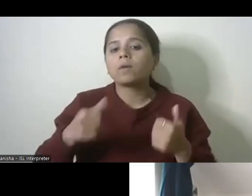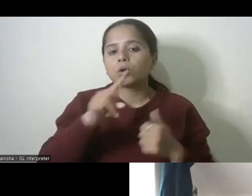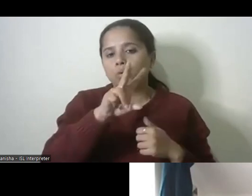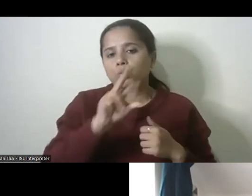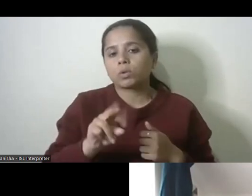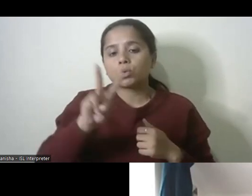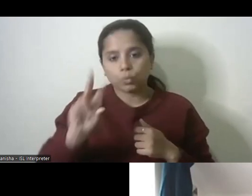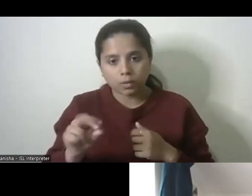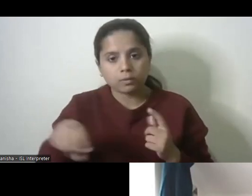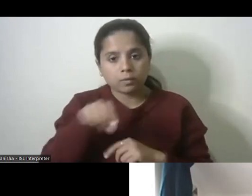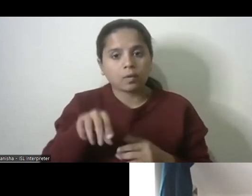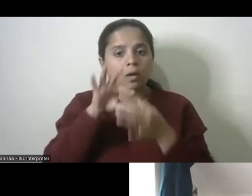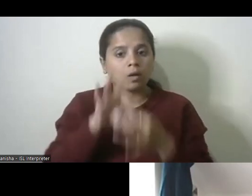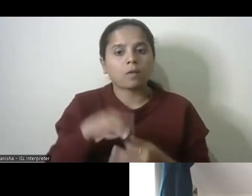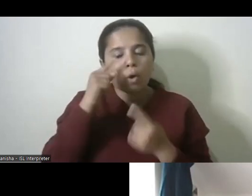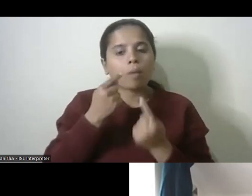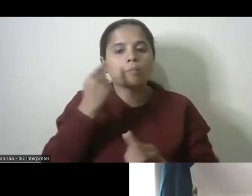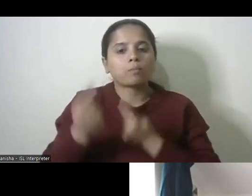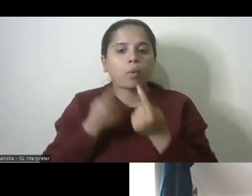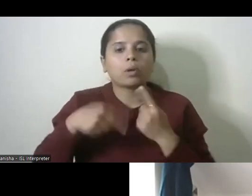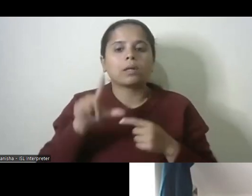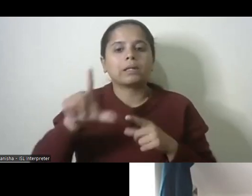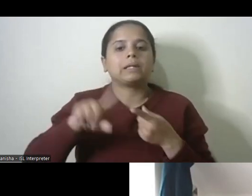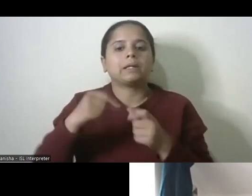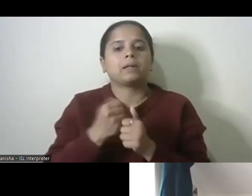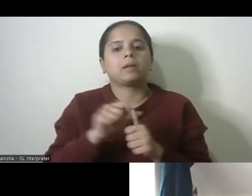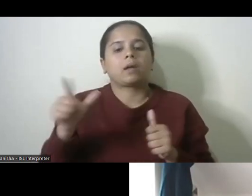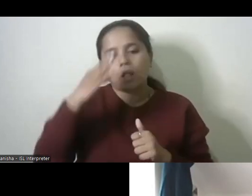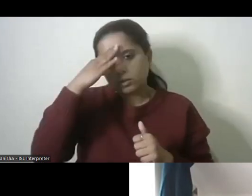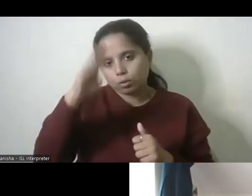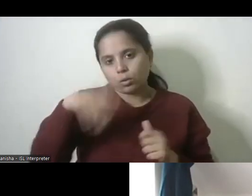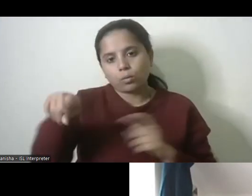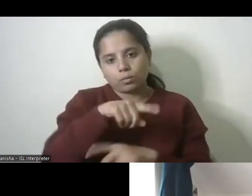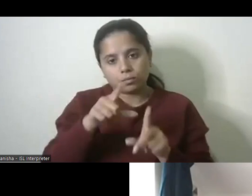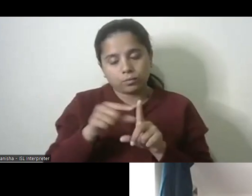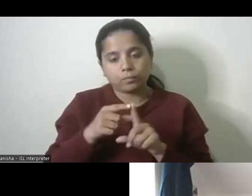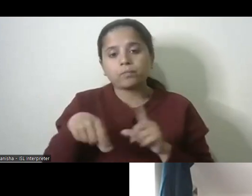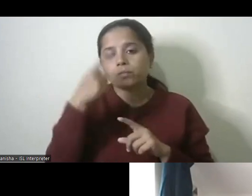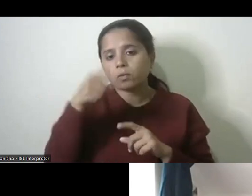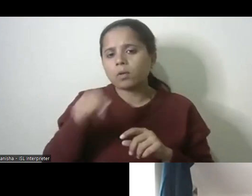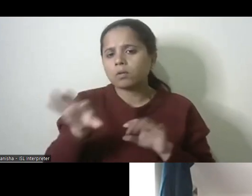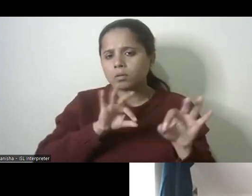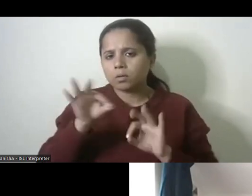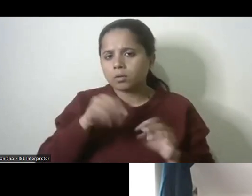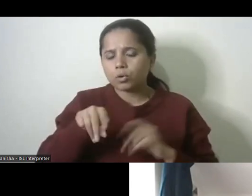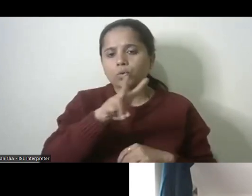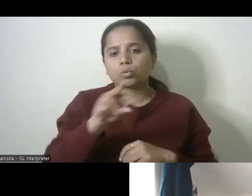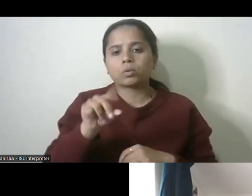2020 Association for Political and Legal Anthropology Book Prize, shortlisted for the